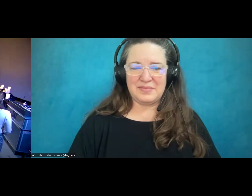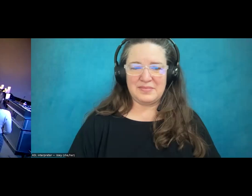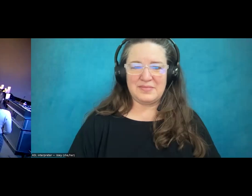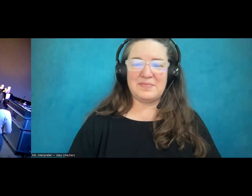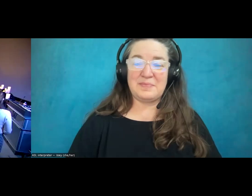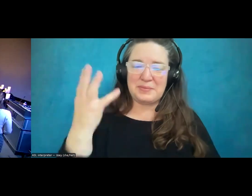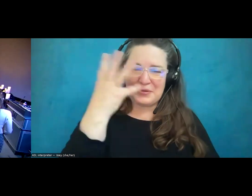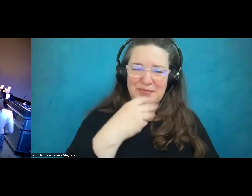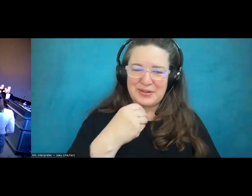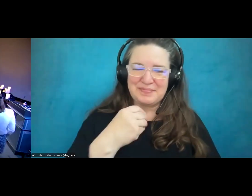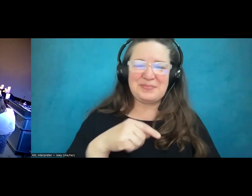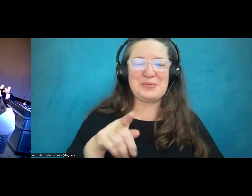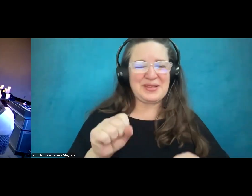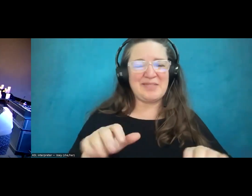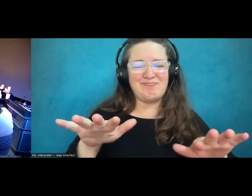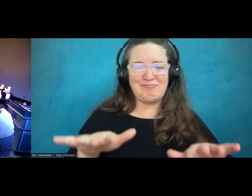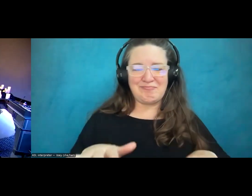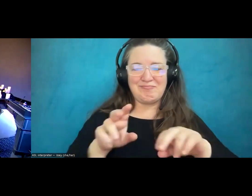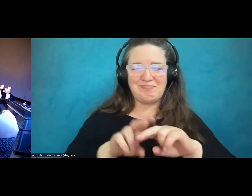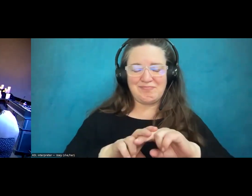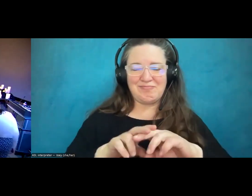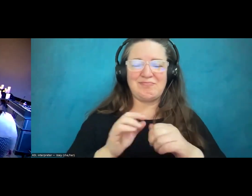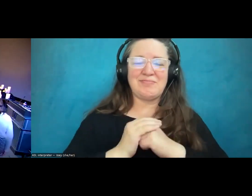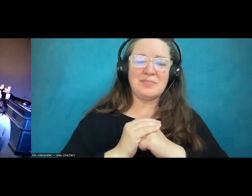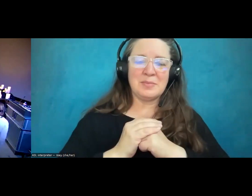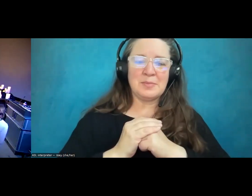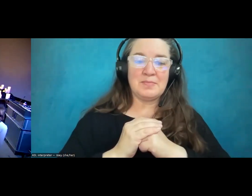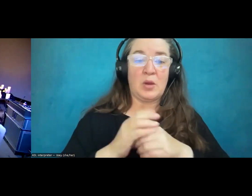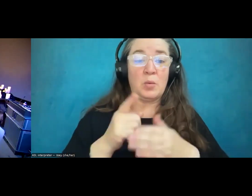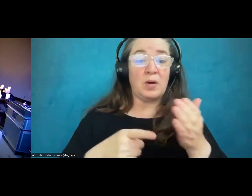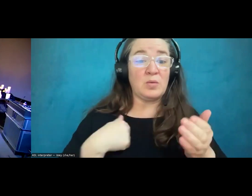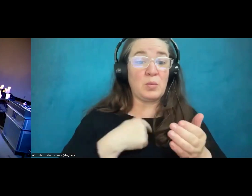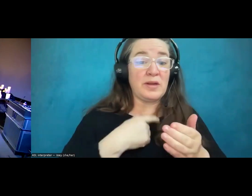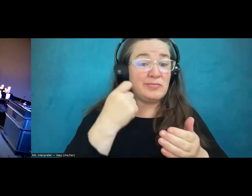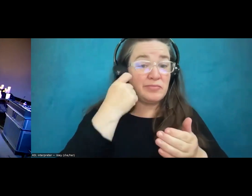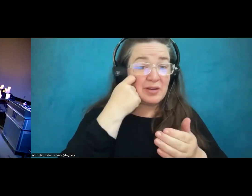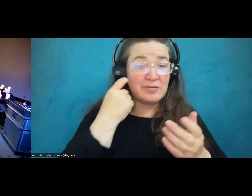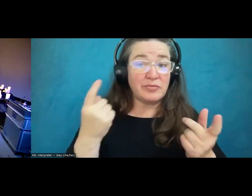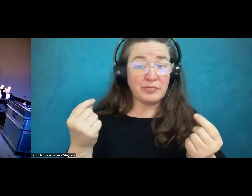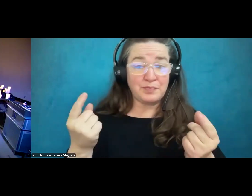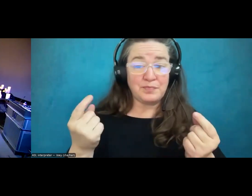Beautiful. Thank you. You can have a seat. What we just did is actually a couple of